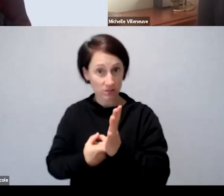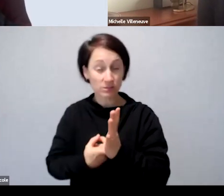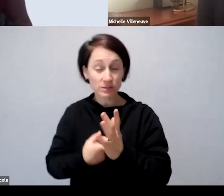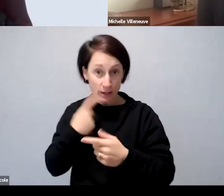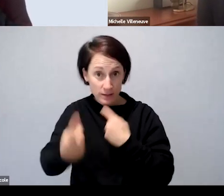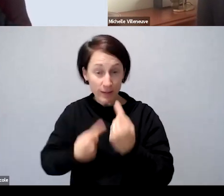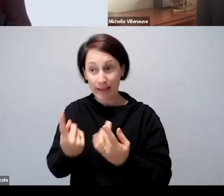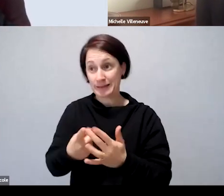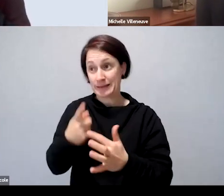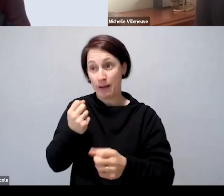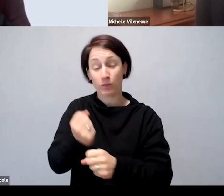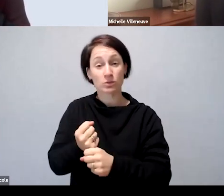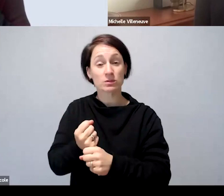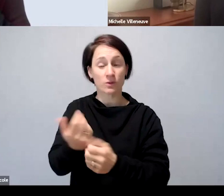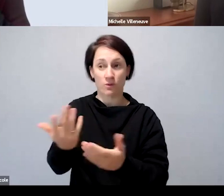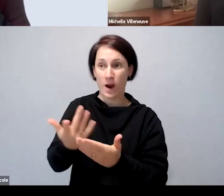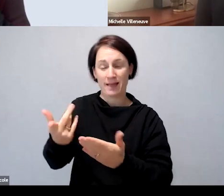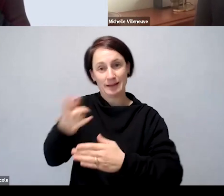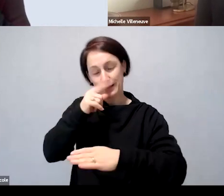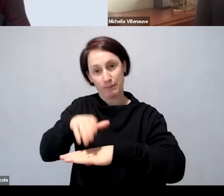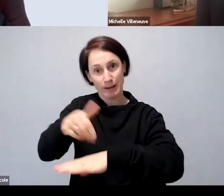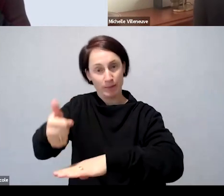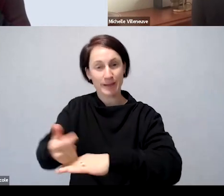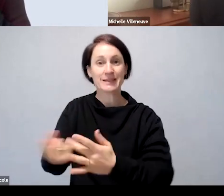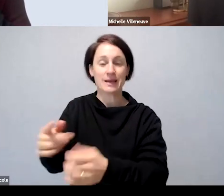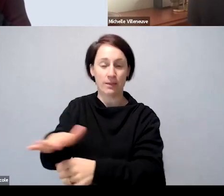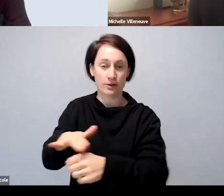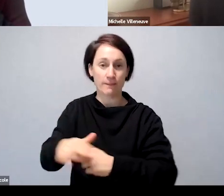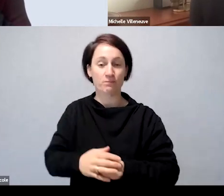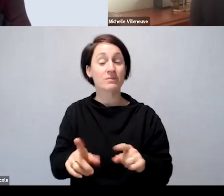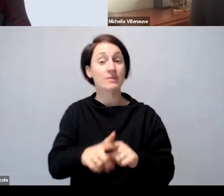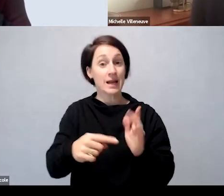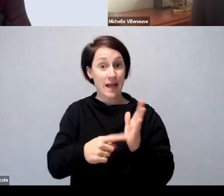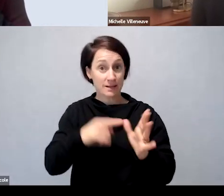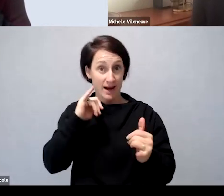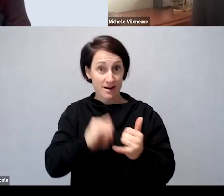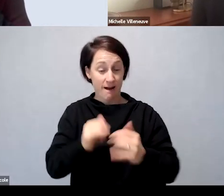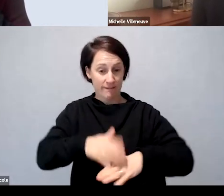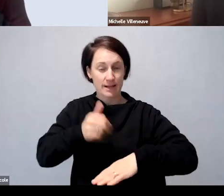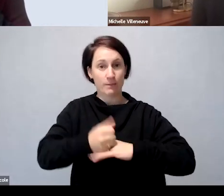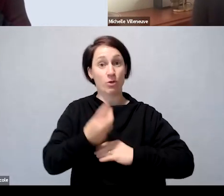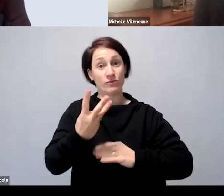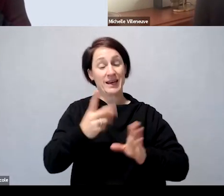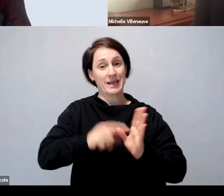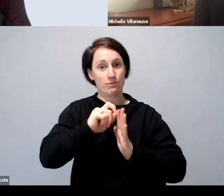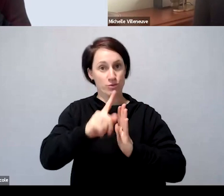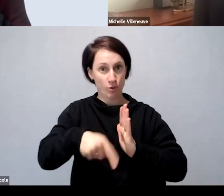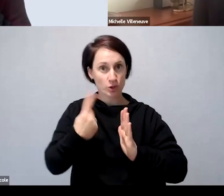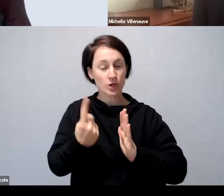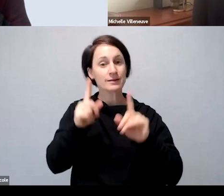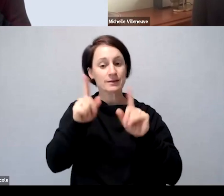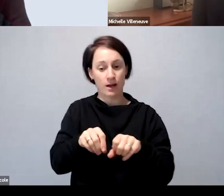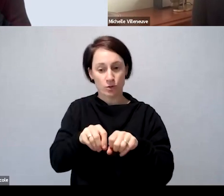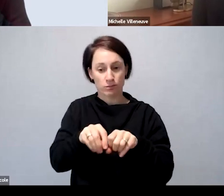shout out to Tasmania, who've really taken this on board through a 3-year project and are starting to roll this out systematically